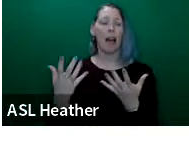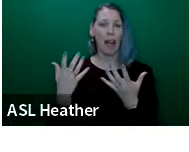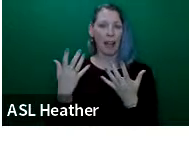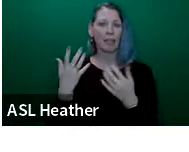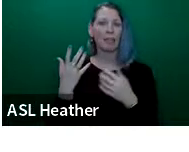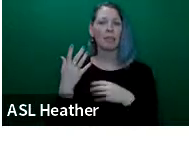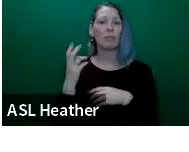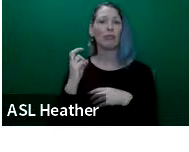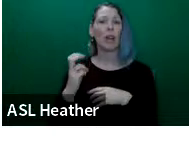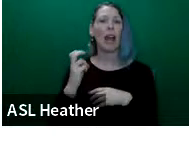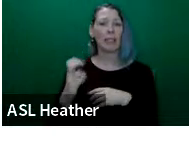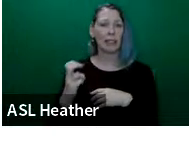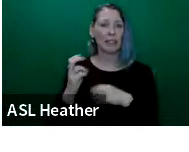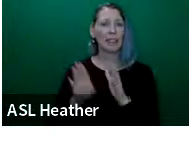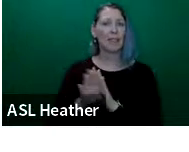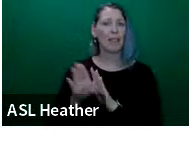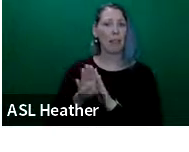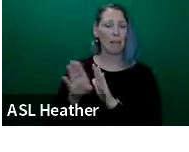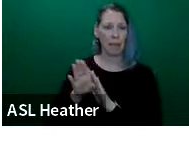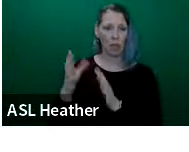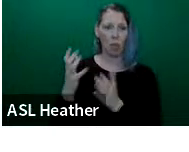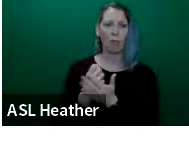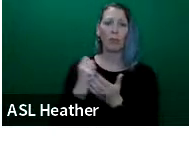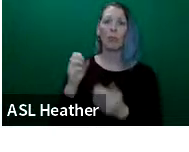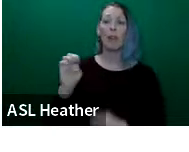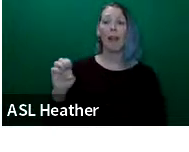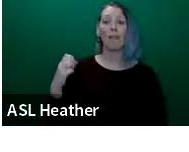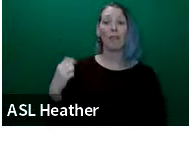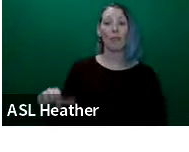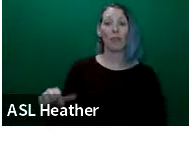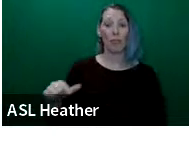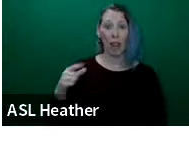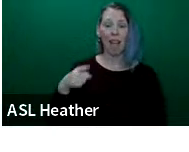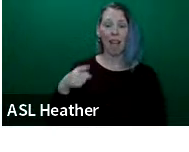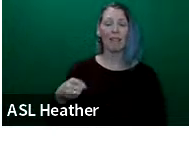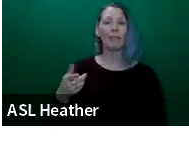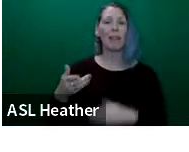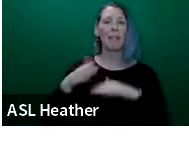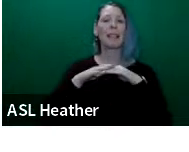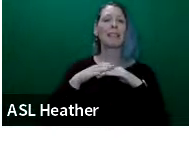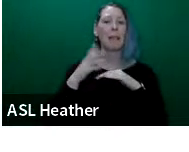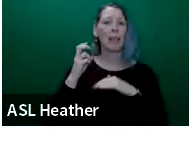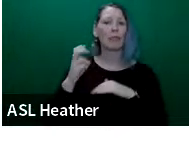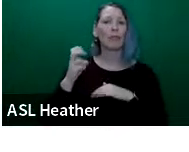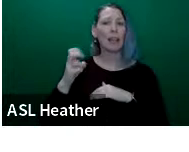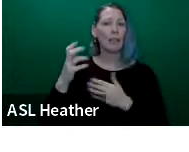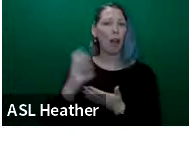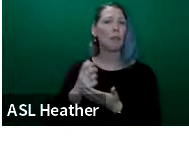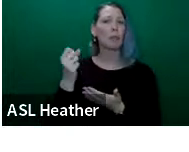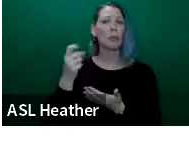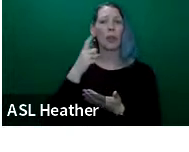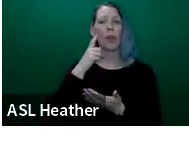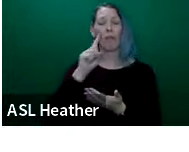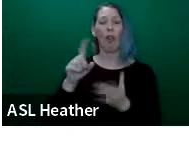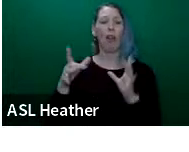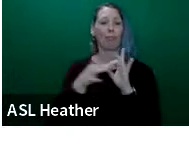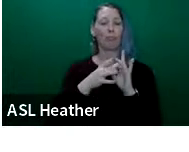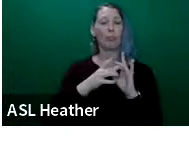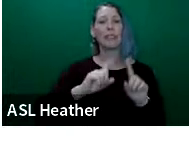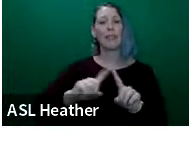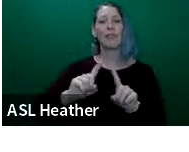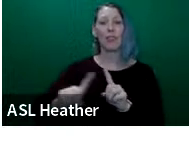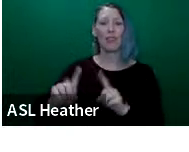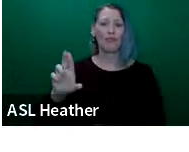as transit-oriented development opportunities. Evergreen terminus maximizes transfer opportunities given the direct connections to several local routes, as